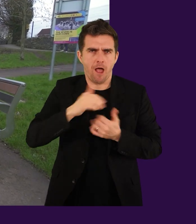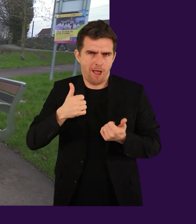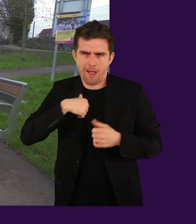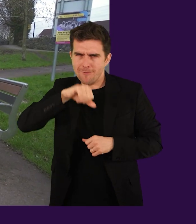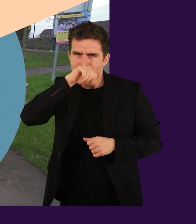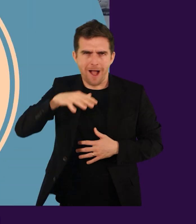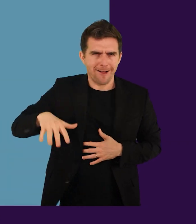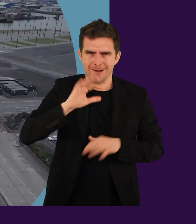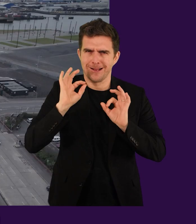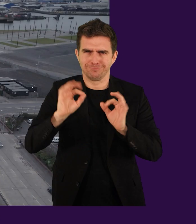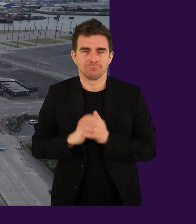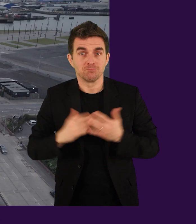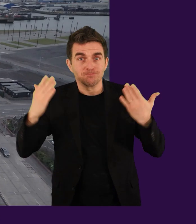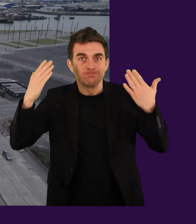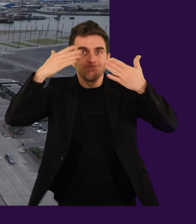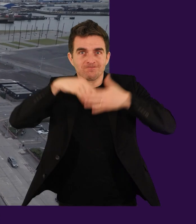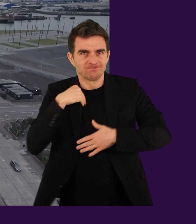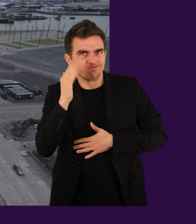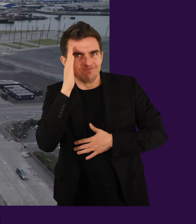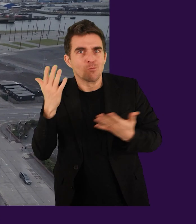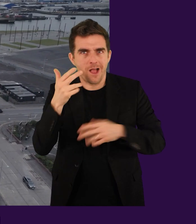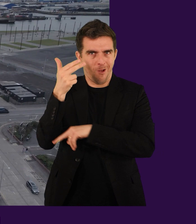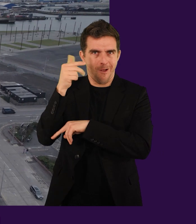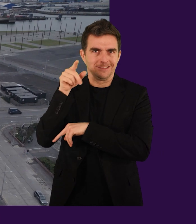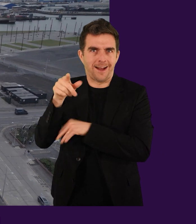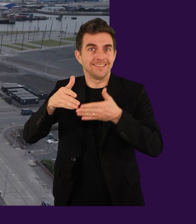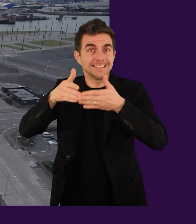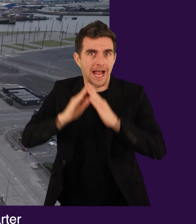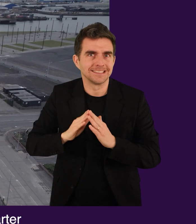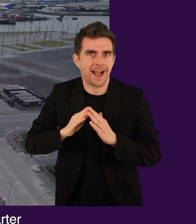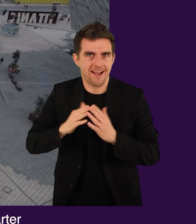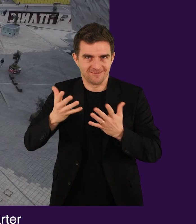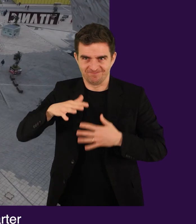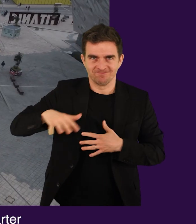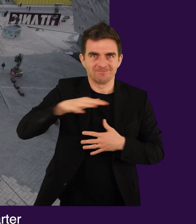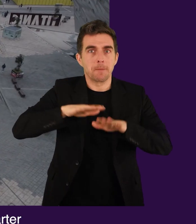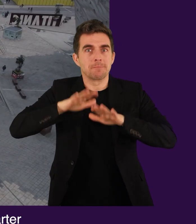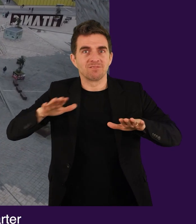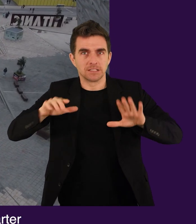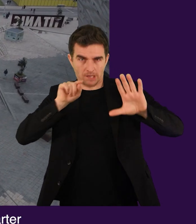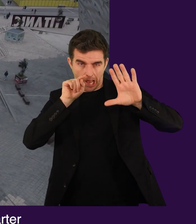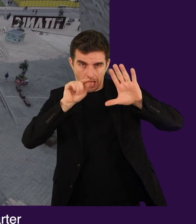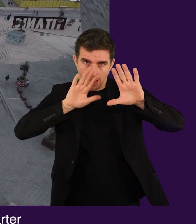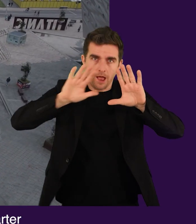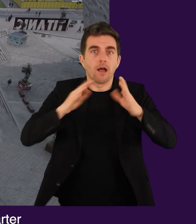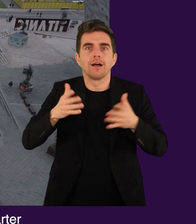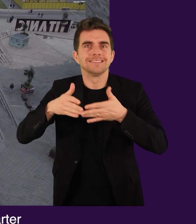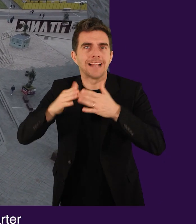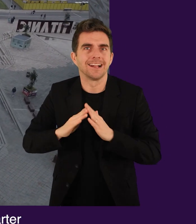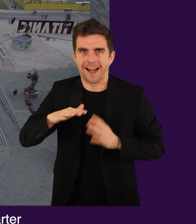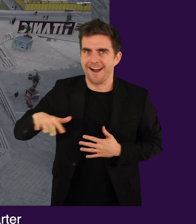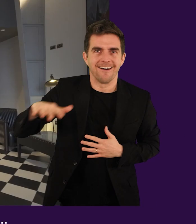this place! Tonight we are staying in the Titanic Hotel, which is in the Titanic Quarter area